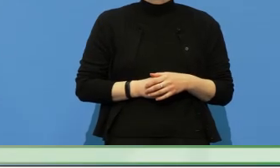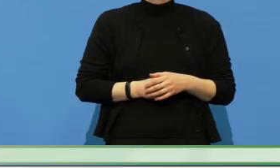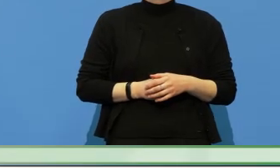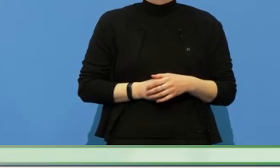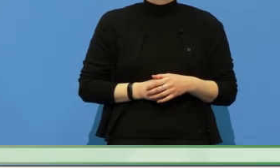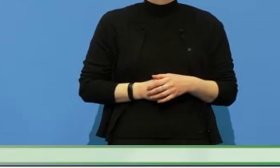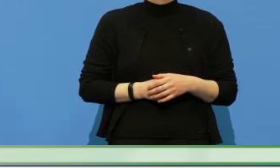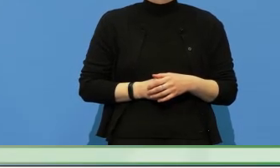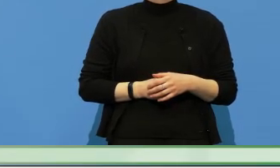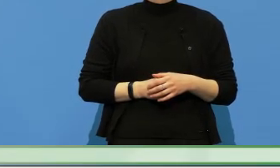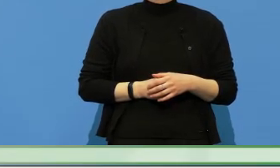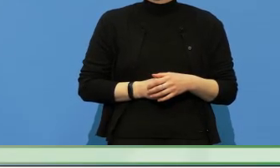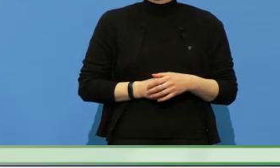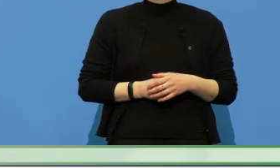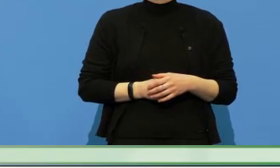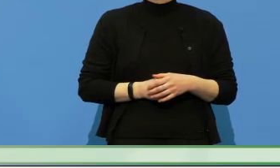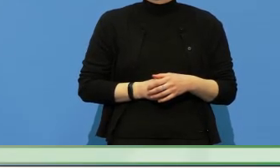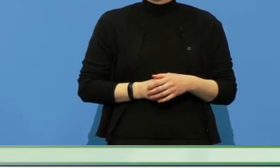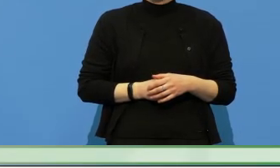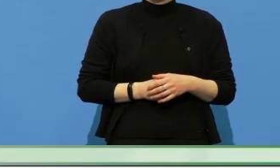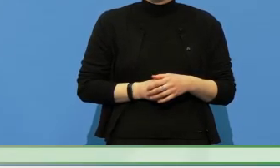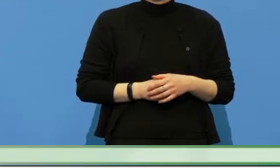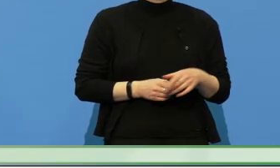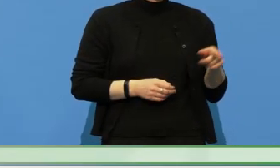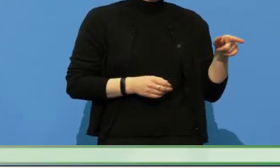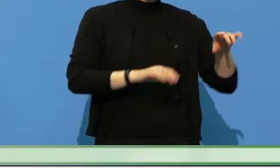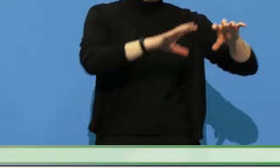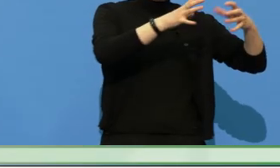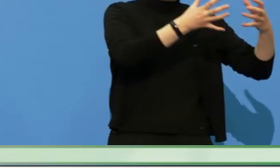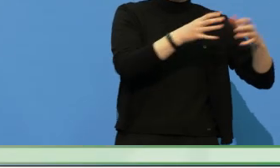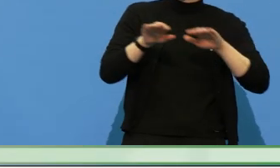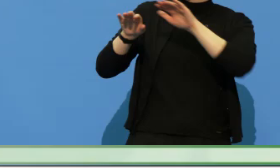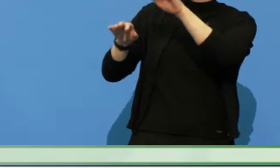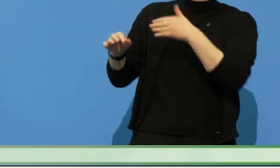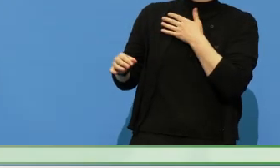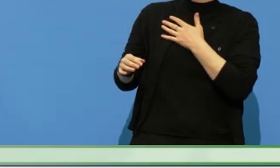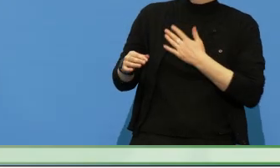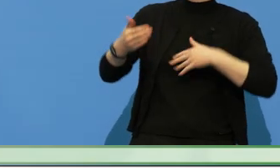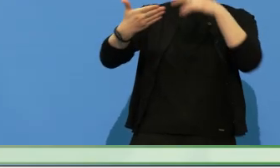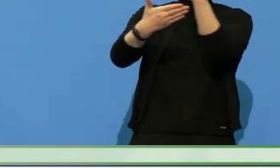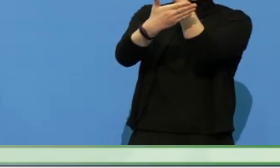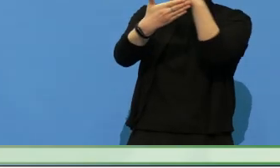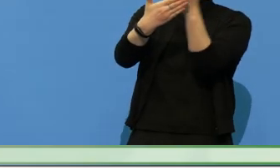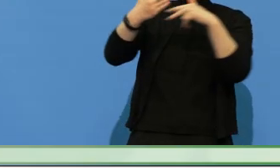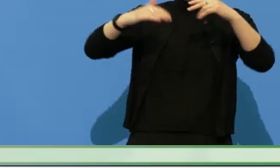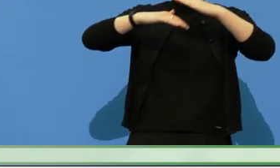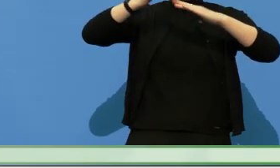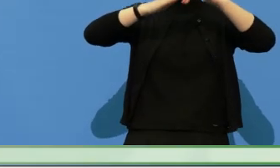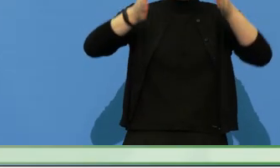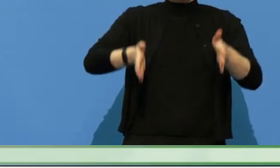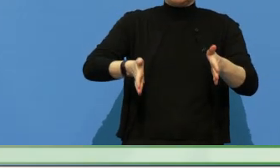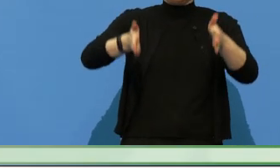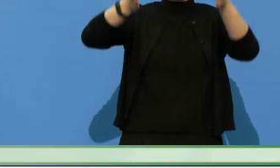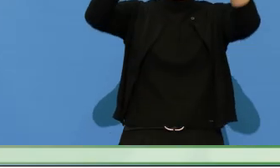to design the building for them. So we were working with very different designers